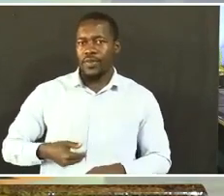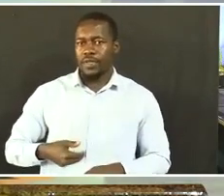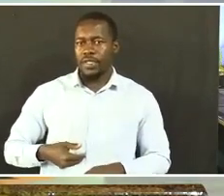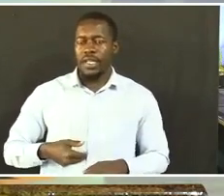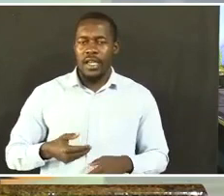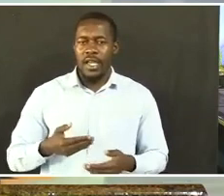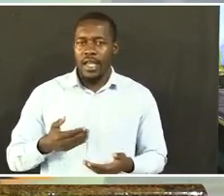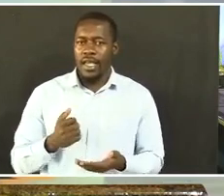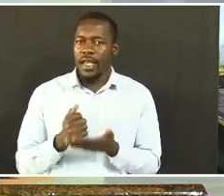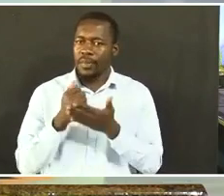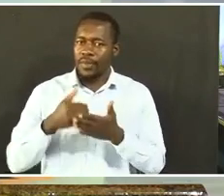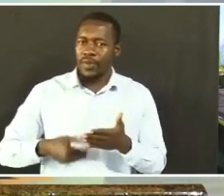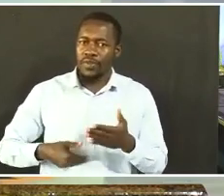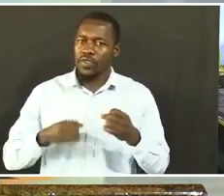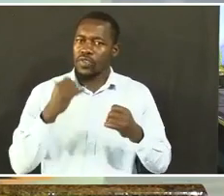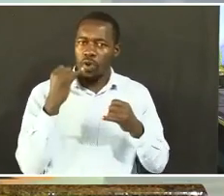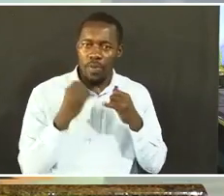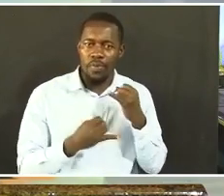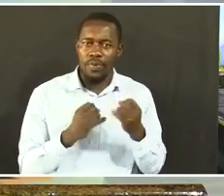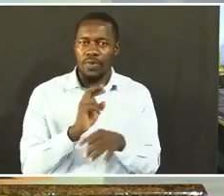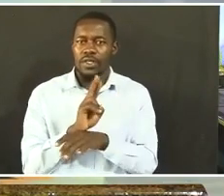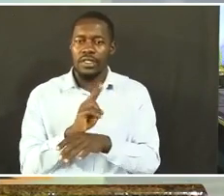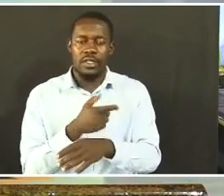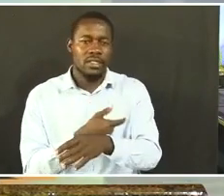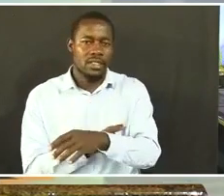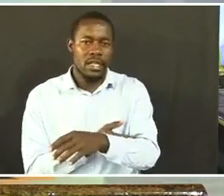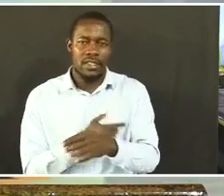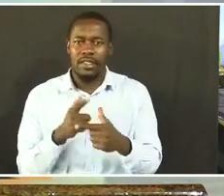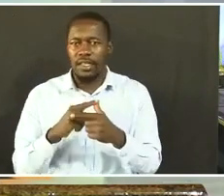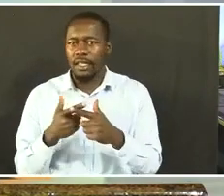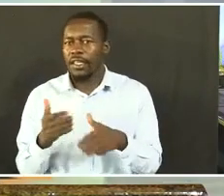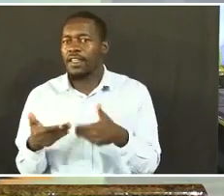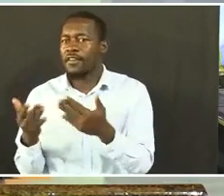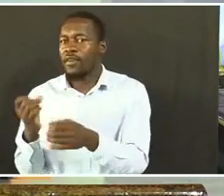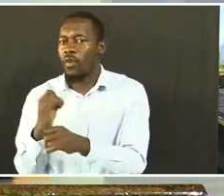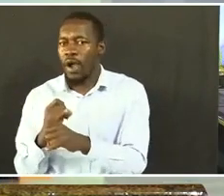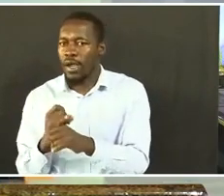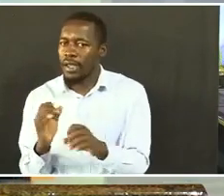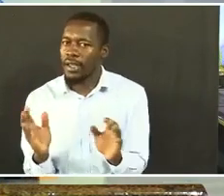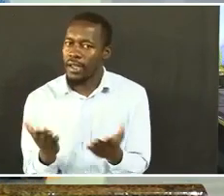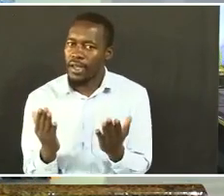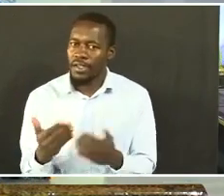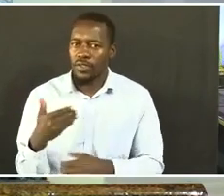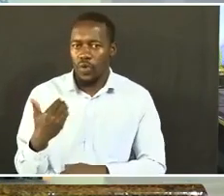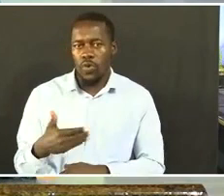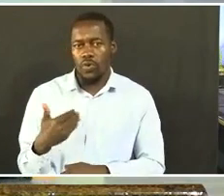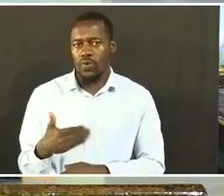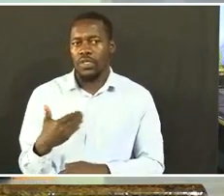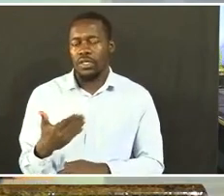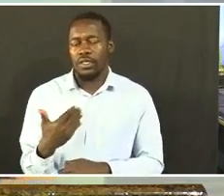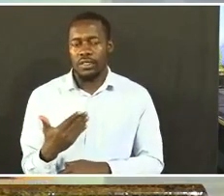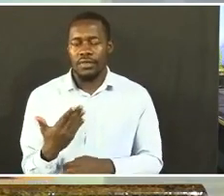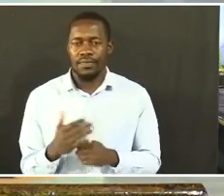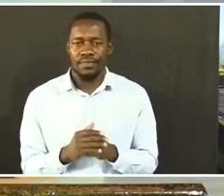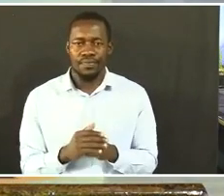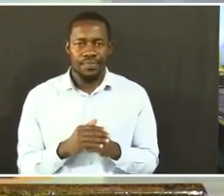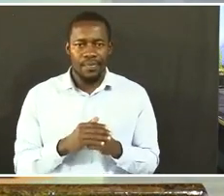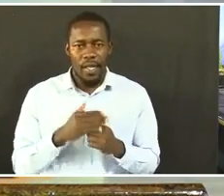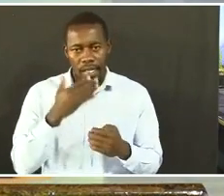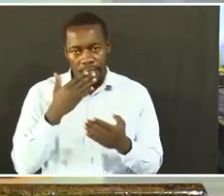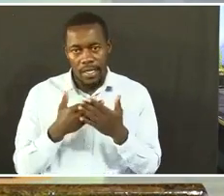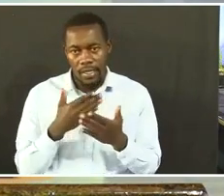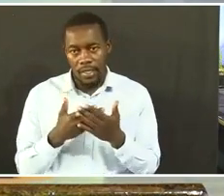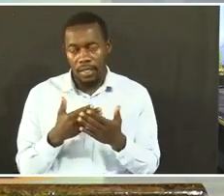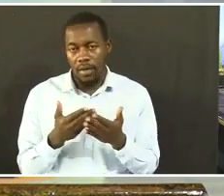activities, events, and things that are productive so that they do not relapse into drugs. So I wish to thank you for the opportunity